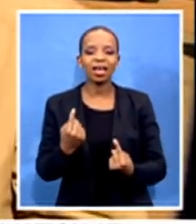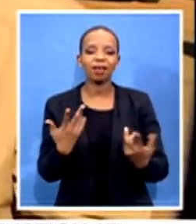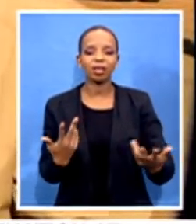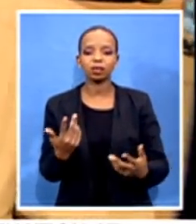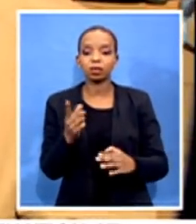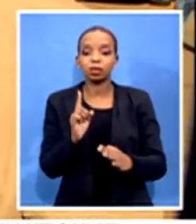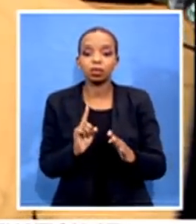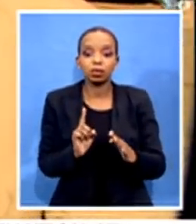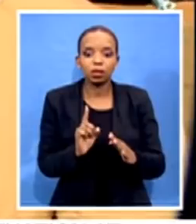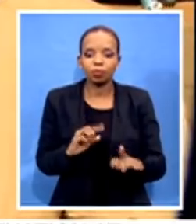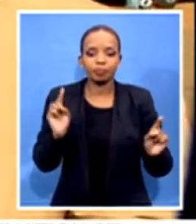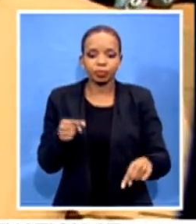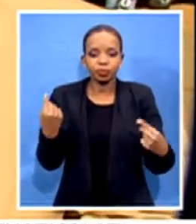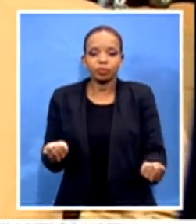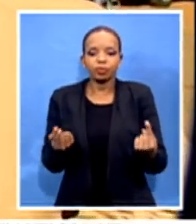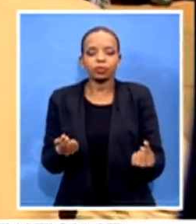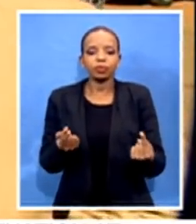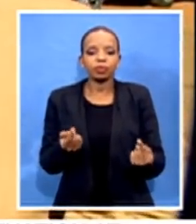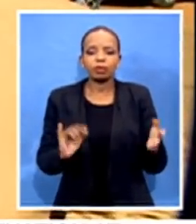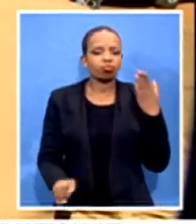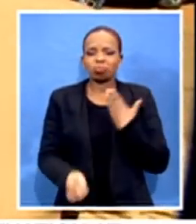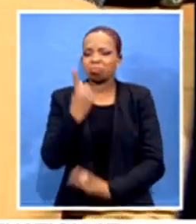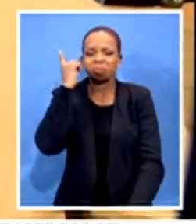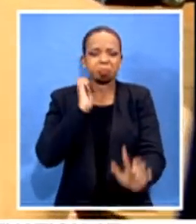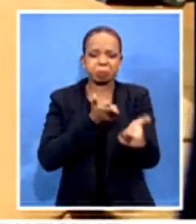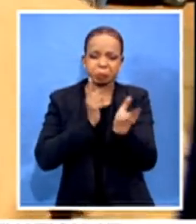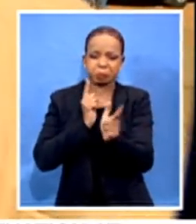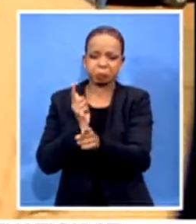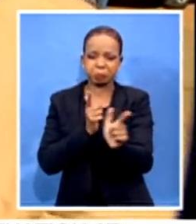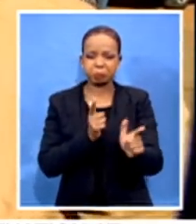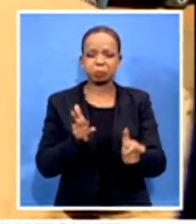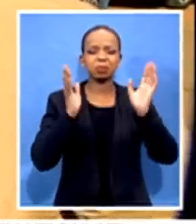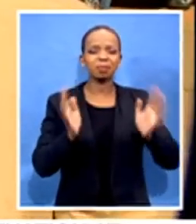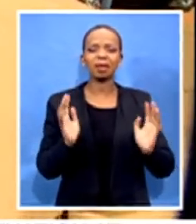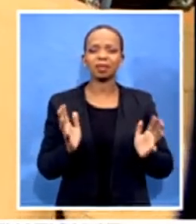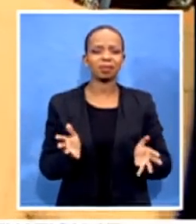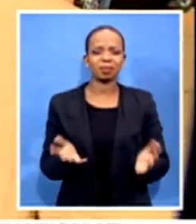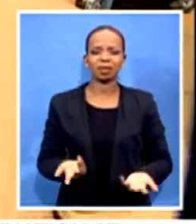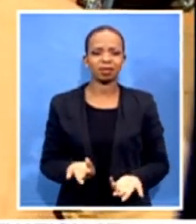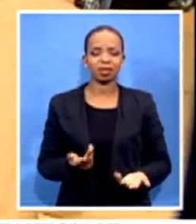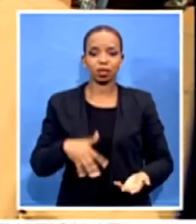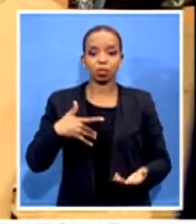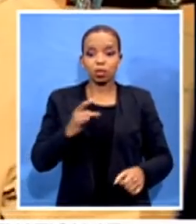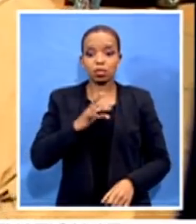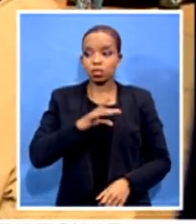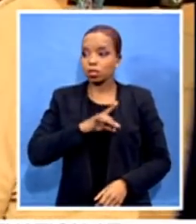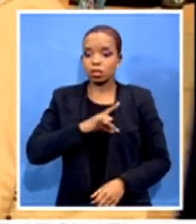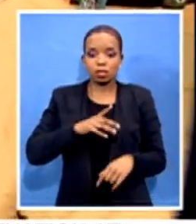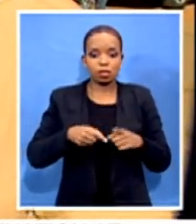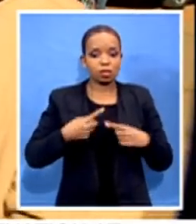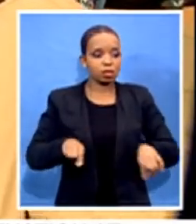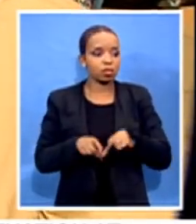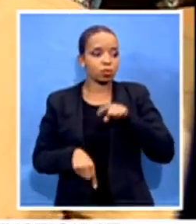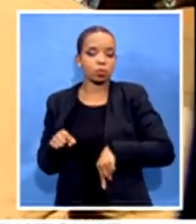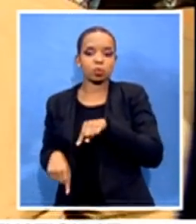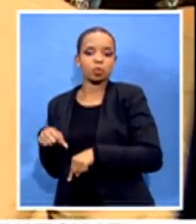you couldn't even stand it. It was just random shooting. Just shooting, wanted to scare us from, so that we get out